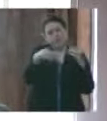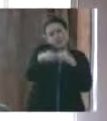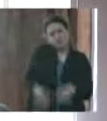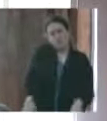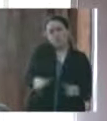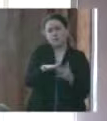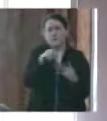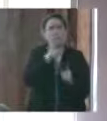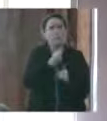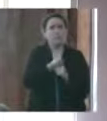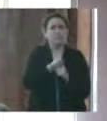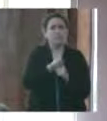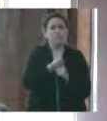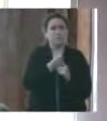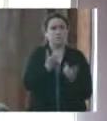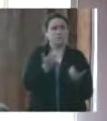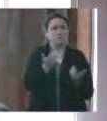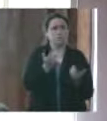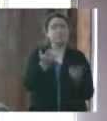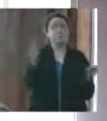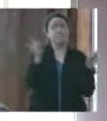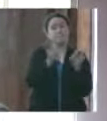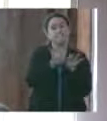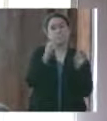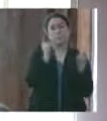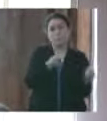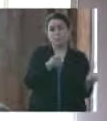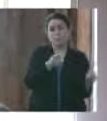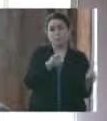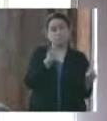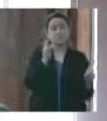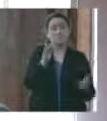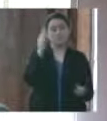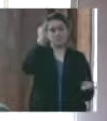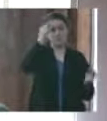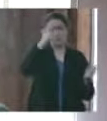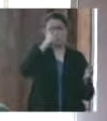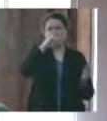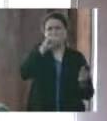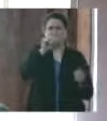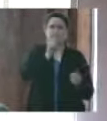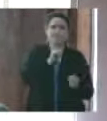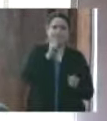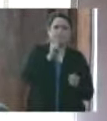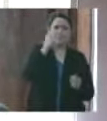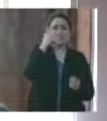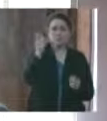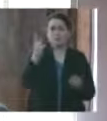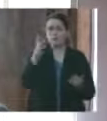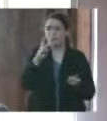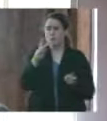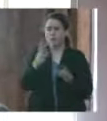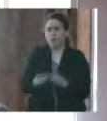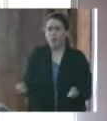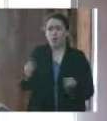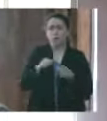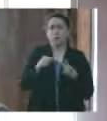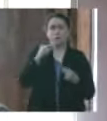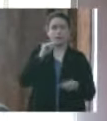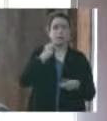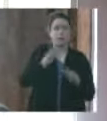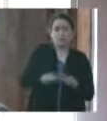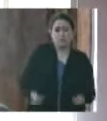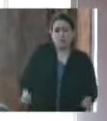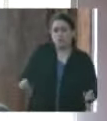point, because when we look at who really suffers from the loss of nutrient flows and water flows from the forest to the